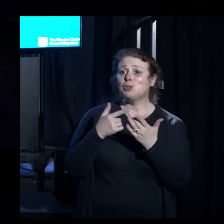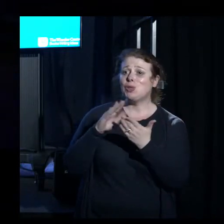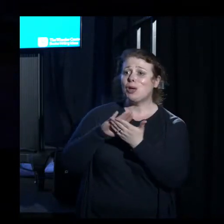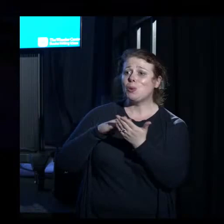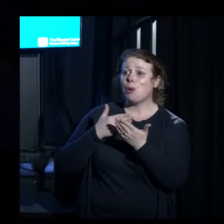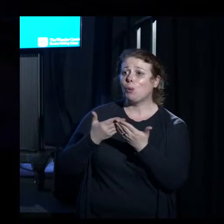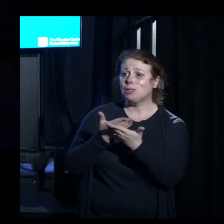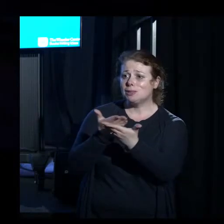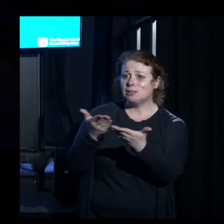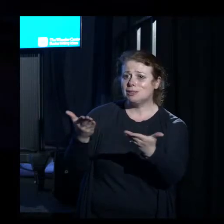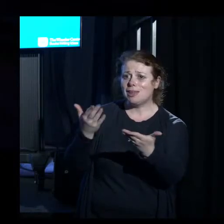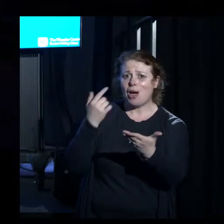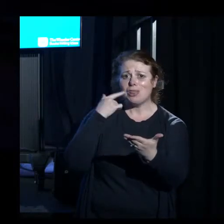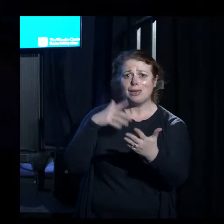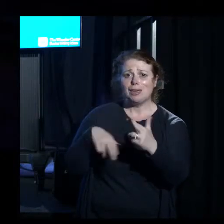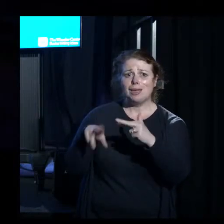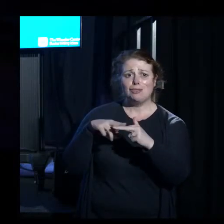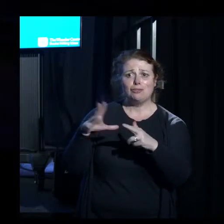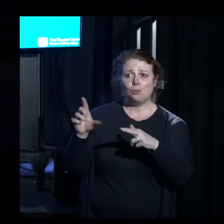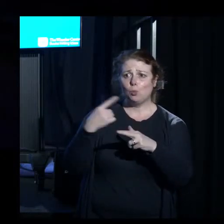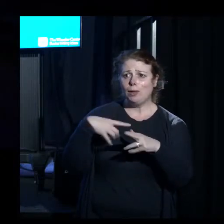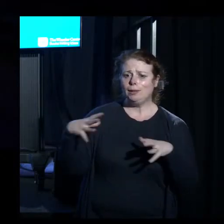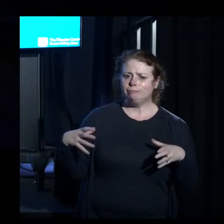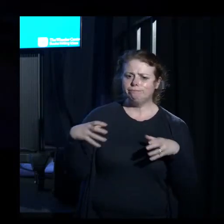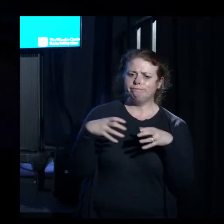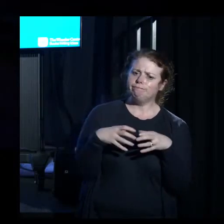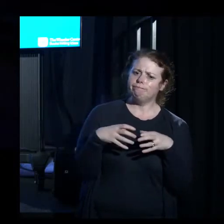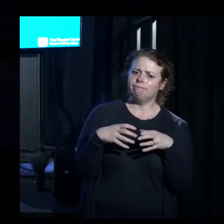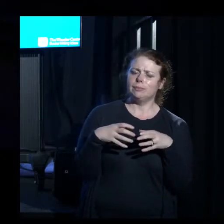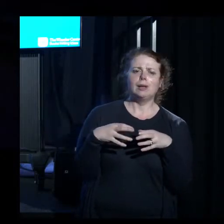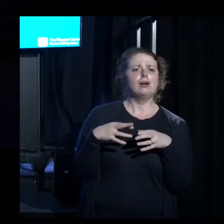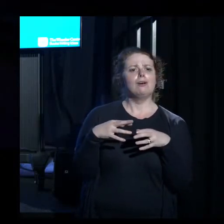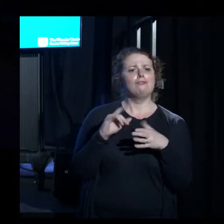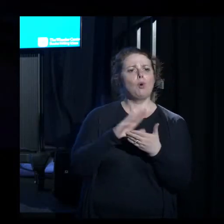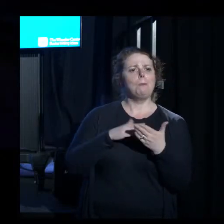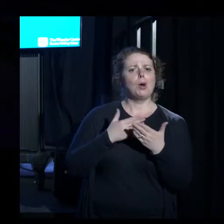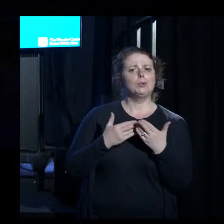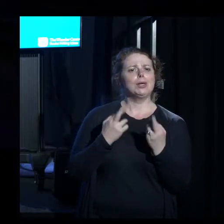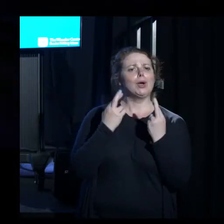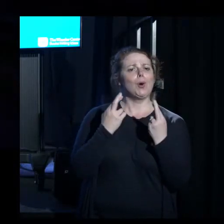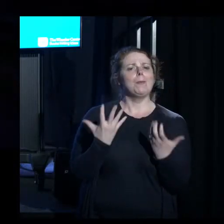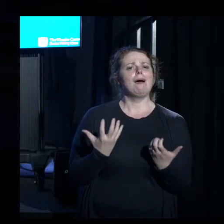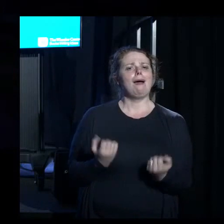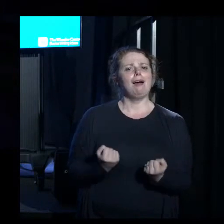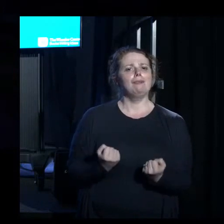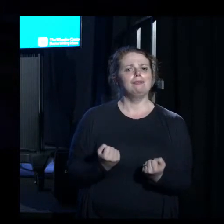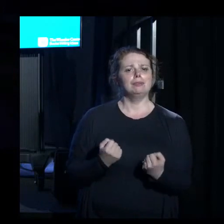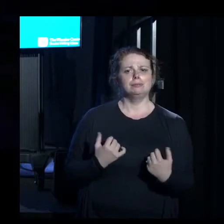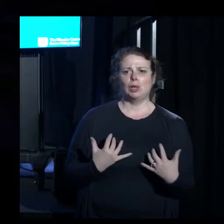I think if we can come together at a time like this for poetry, then hope is not lost.